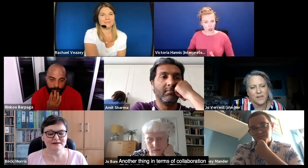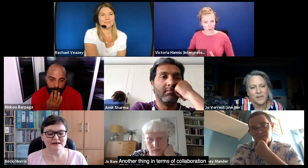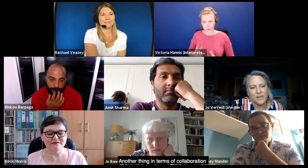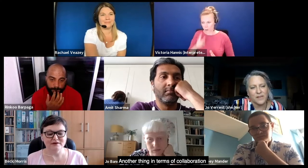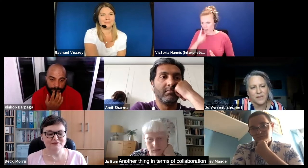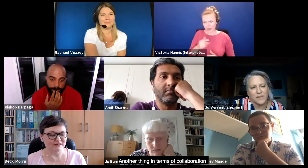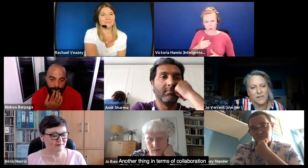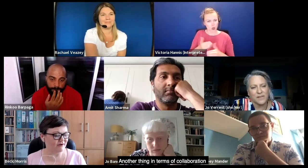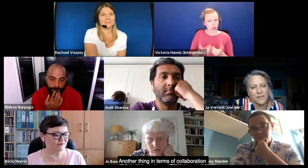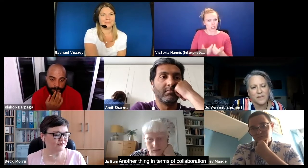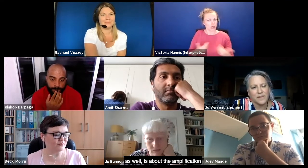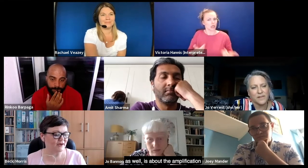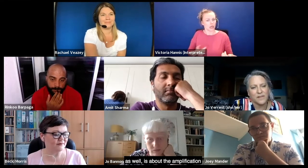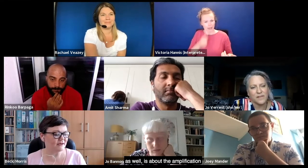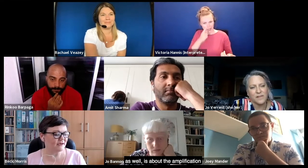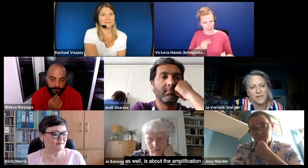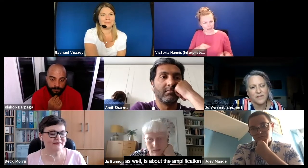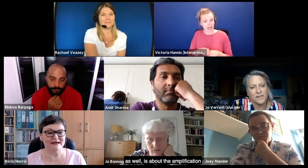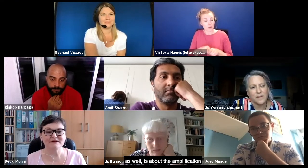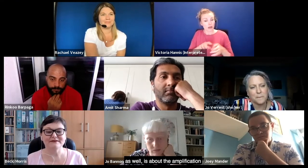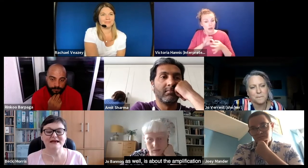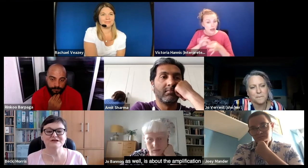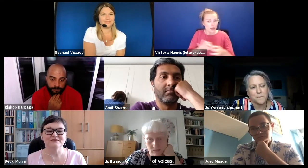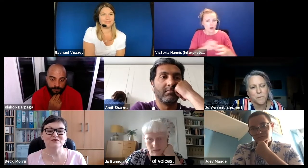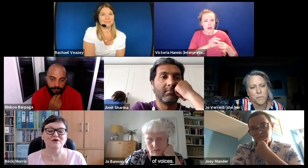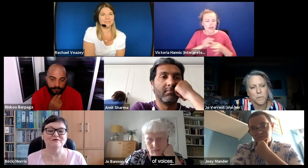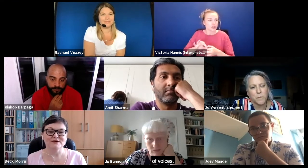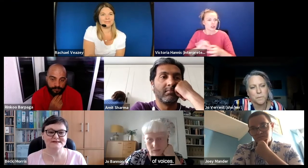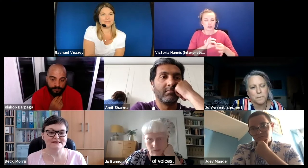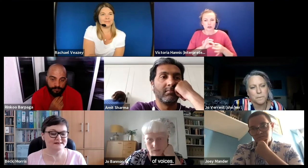Another thing in terms of collaboration as well is about the amplification